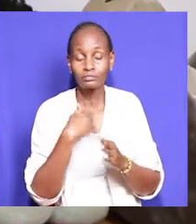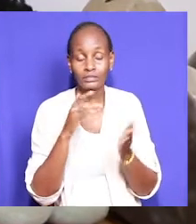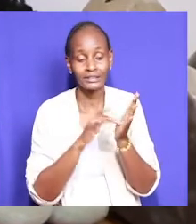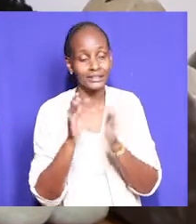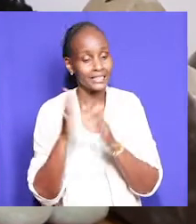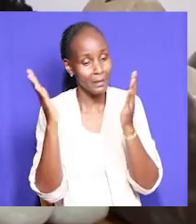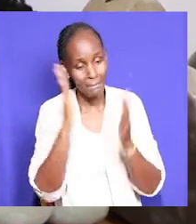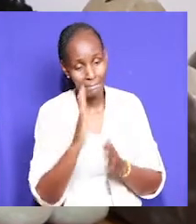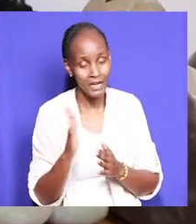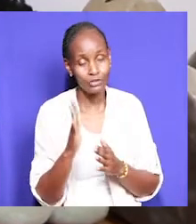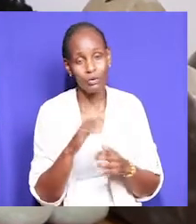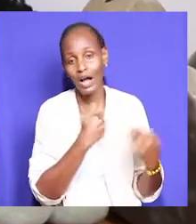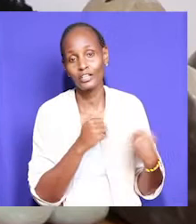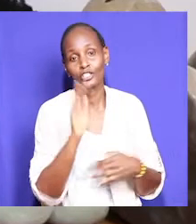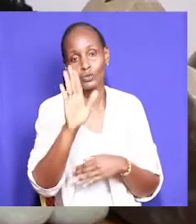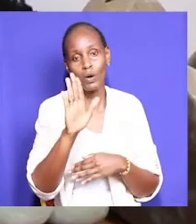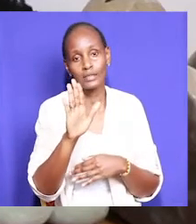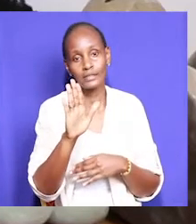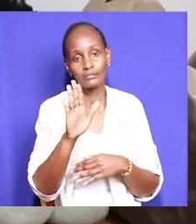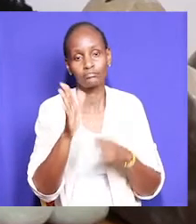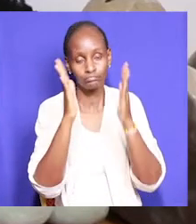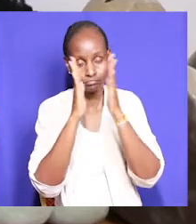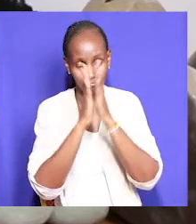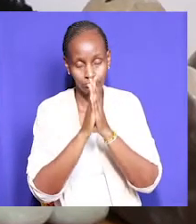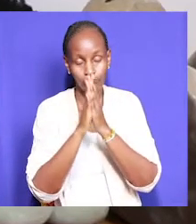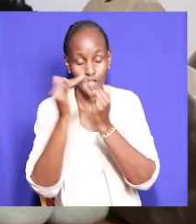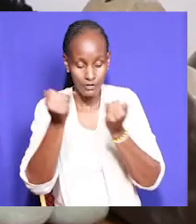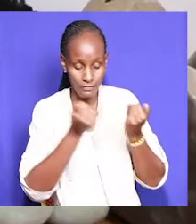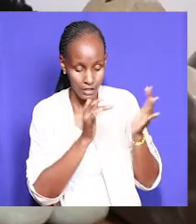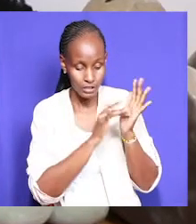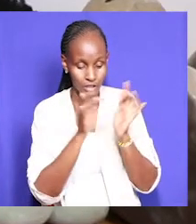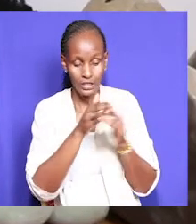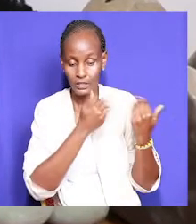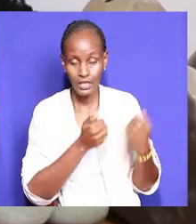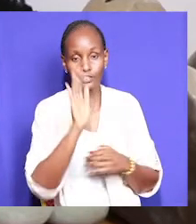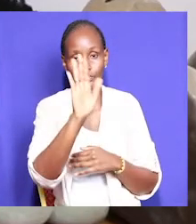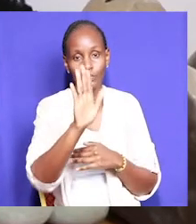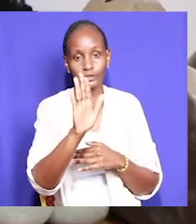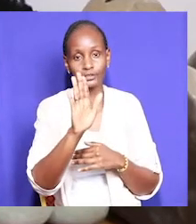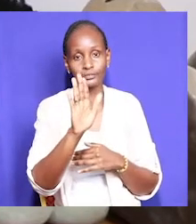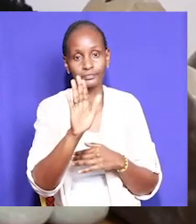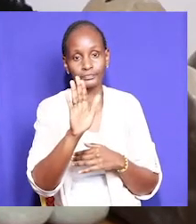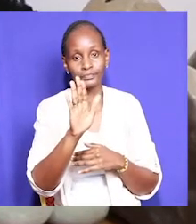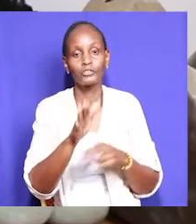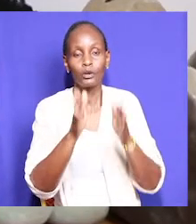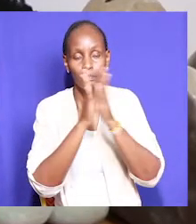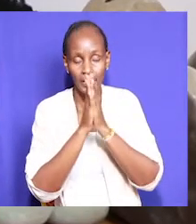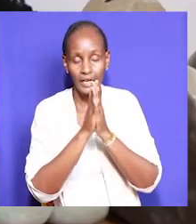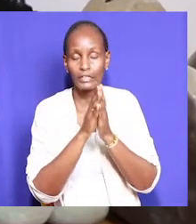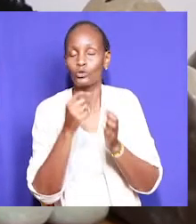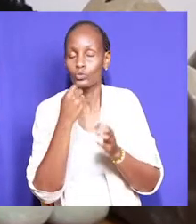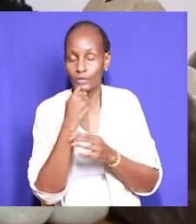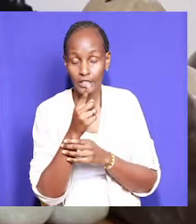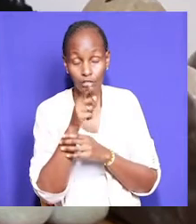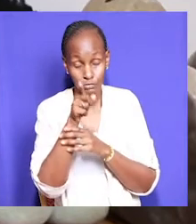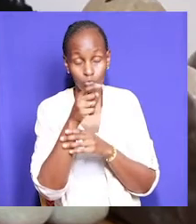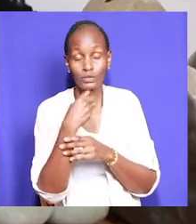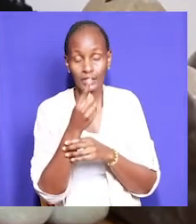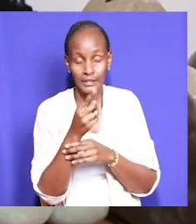you can invite Jesus in your heart. And then you pray this prayer after me. All right? Oh, okay. Say, dear